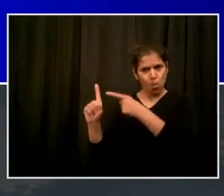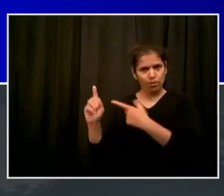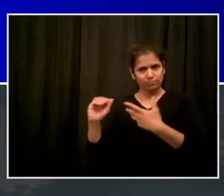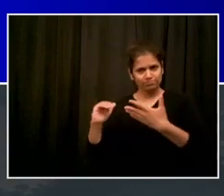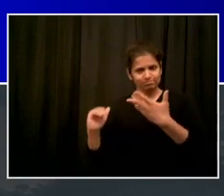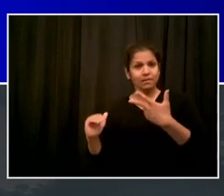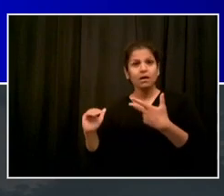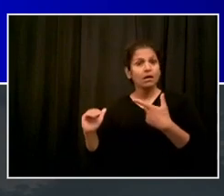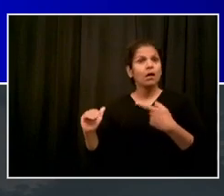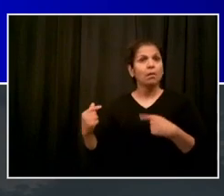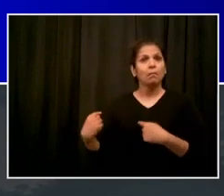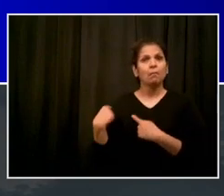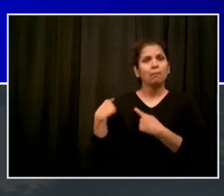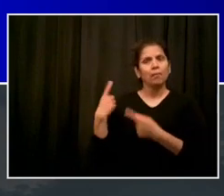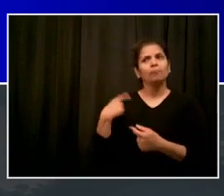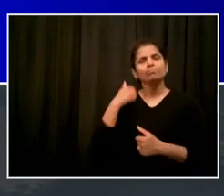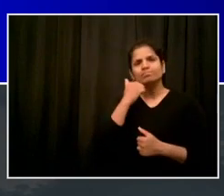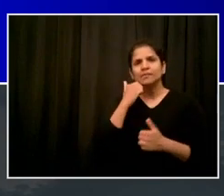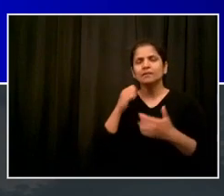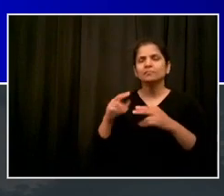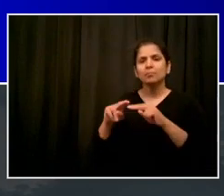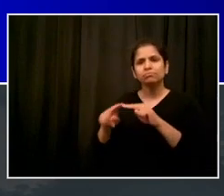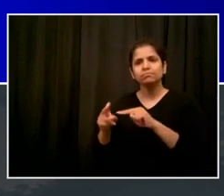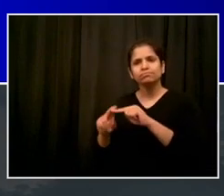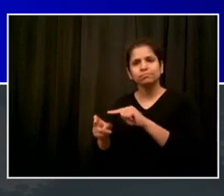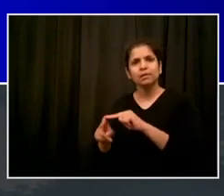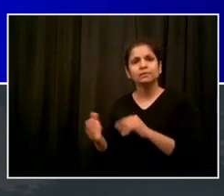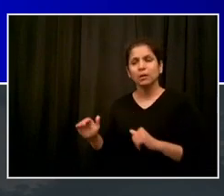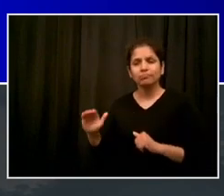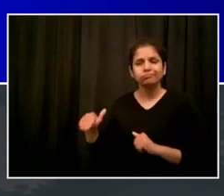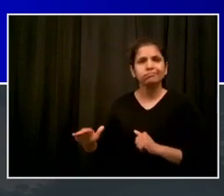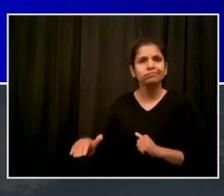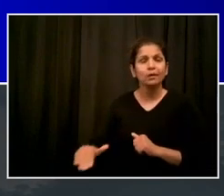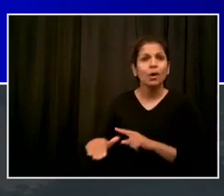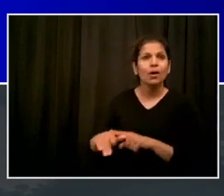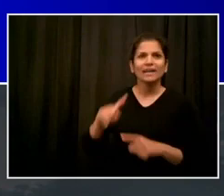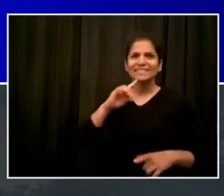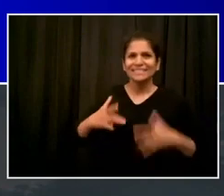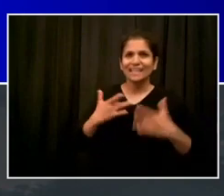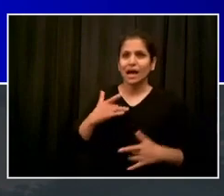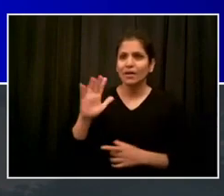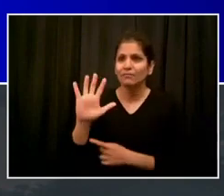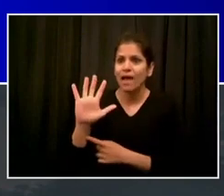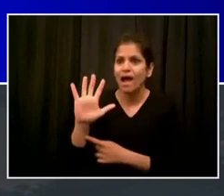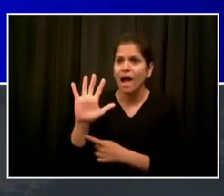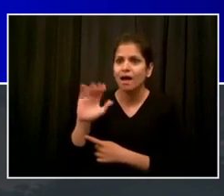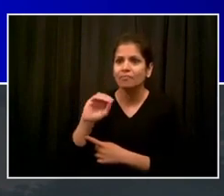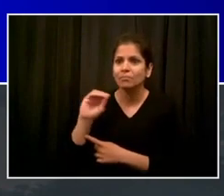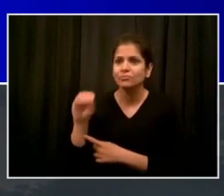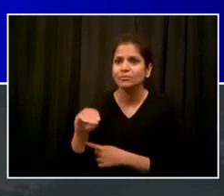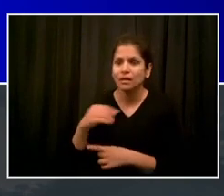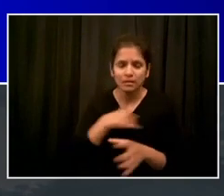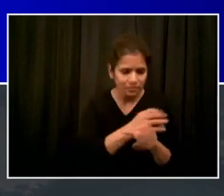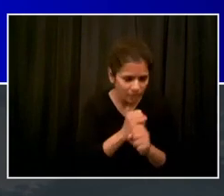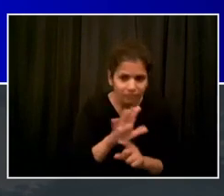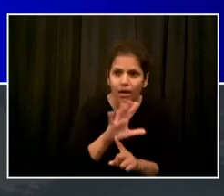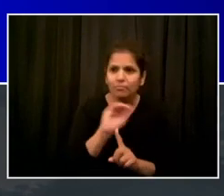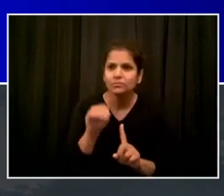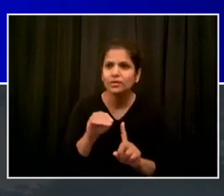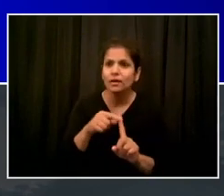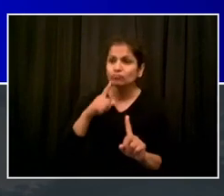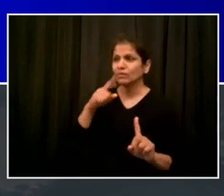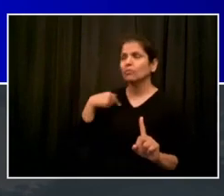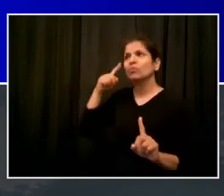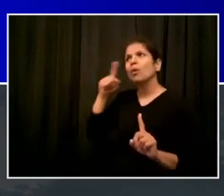weeks. Today, the lowest we've ever seen, 5% testing positive. And how profound that is when you think about the fact